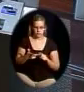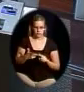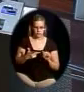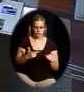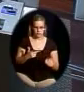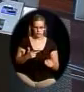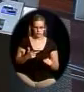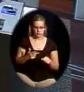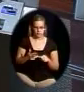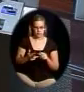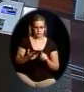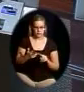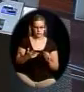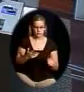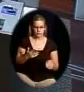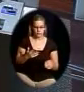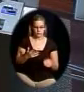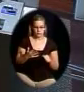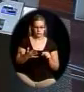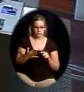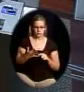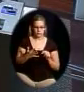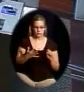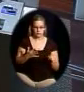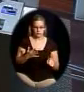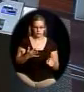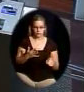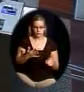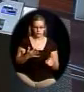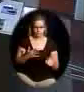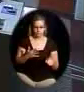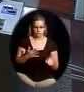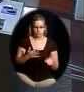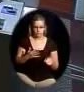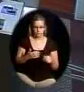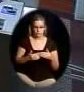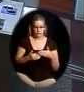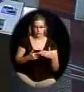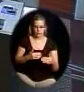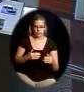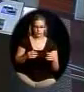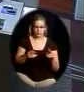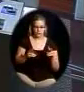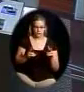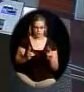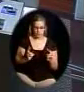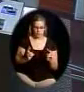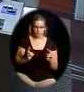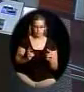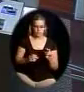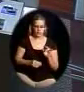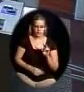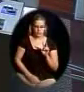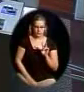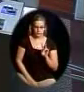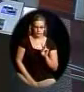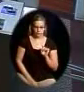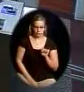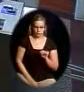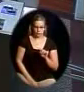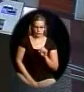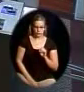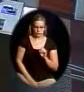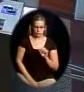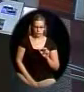Mr. Churchman? Yes. Dr. Daniels? Yes. Mr. Parker? Yes. Next item on the agenda is item